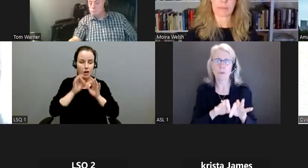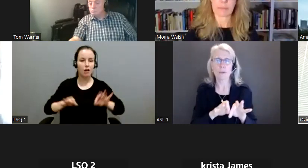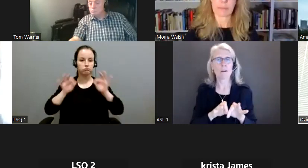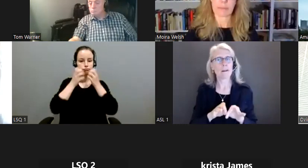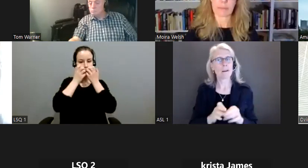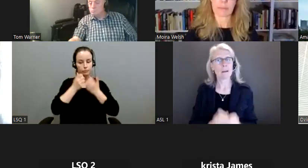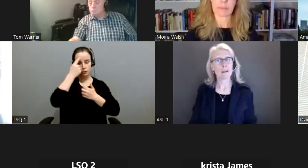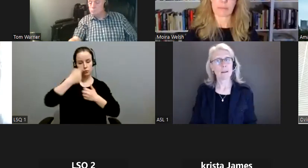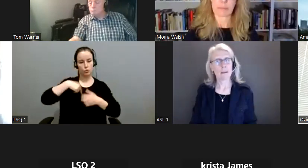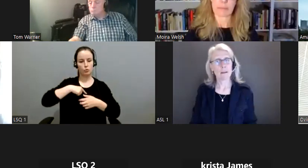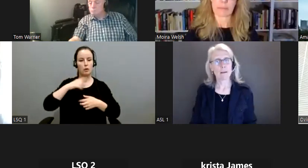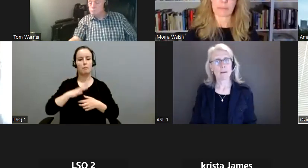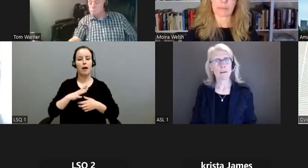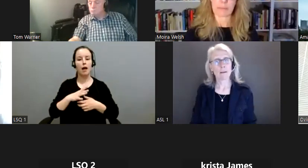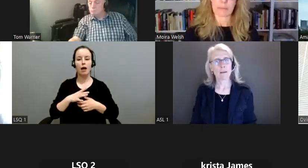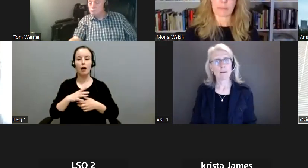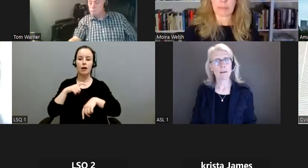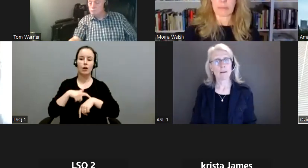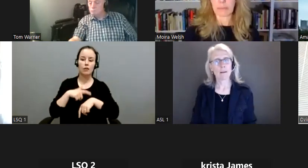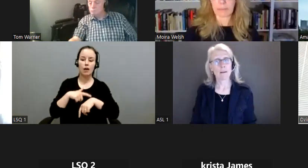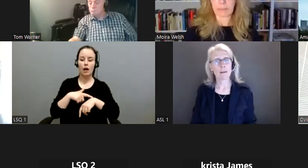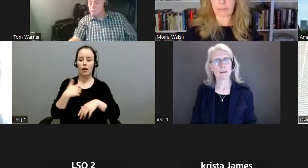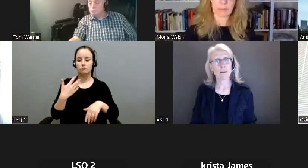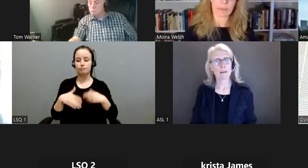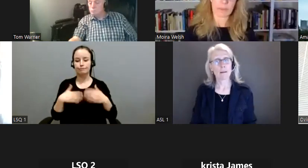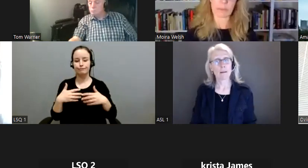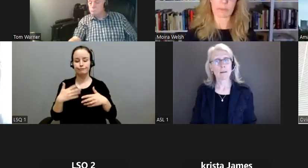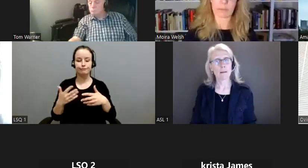though, with First Nations people, and I'll only speak about First Nations people,